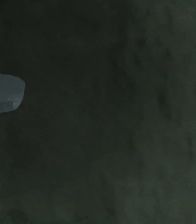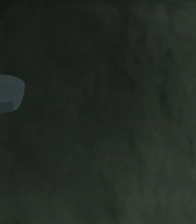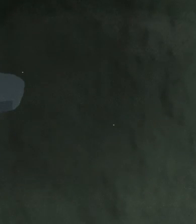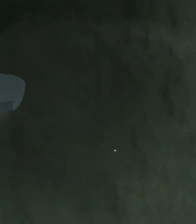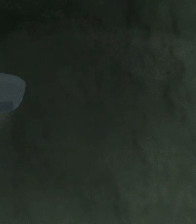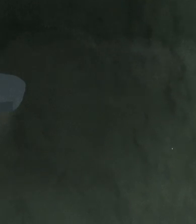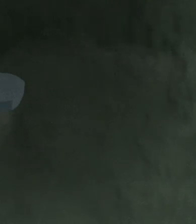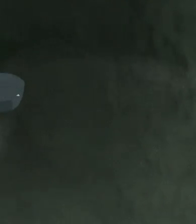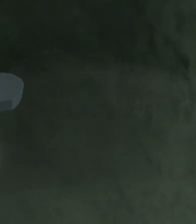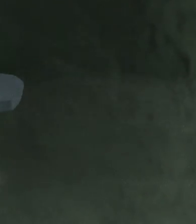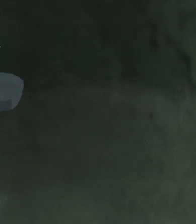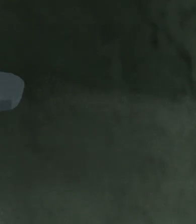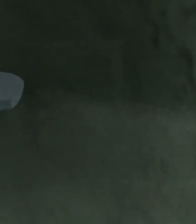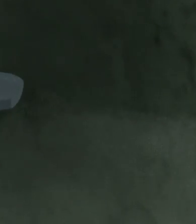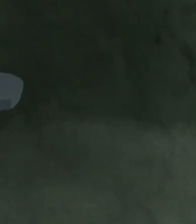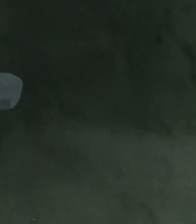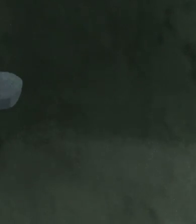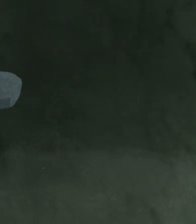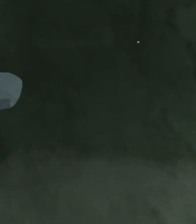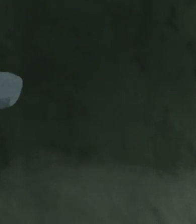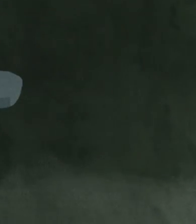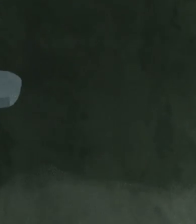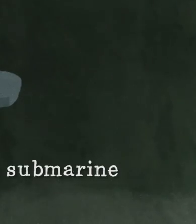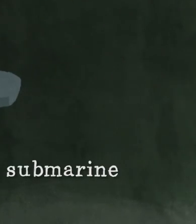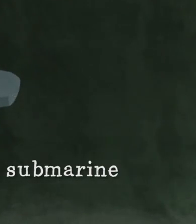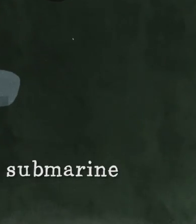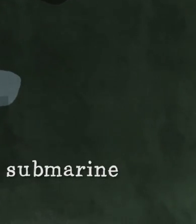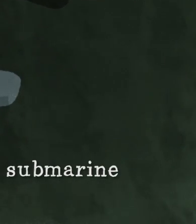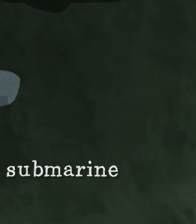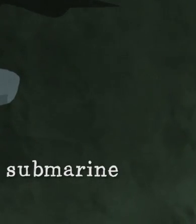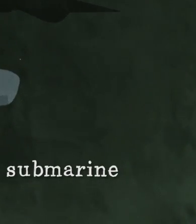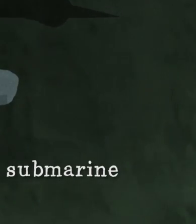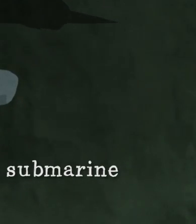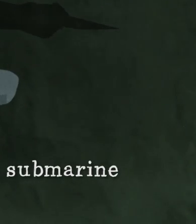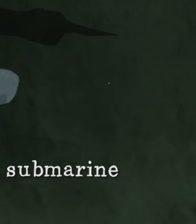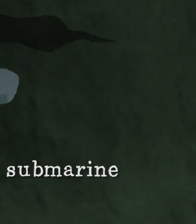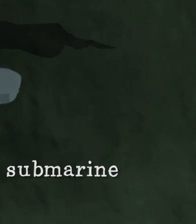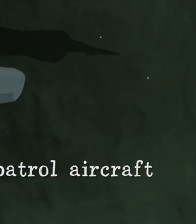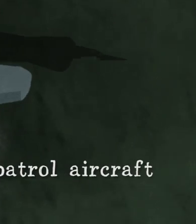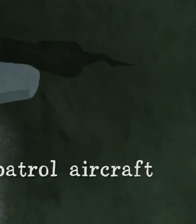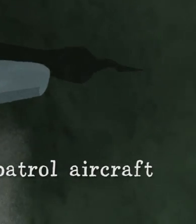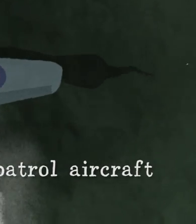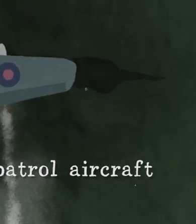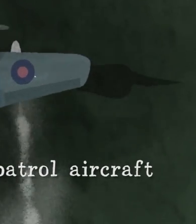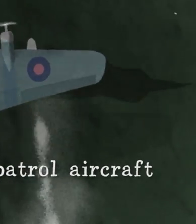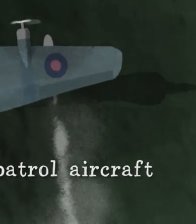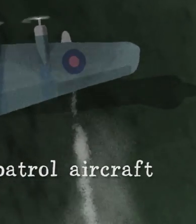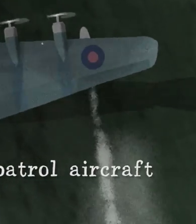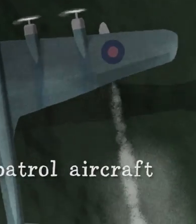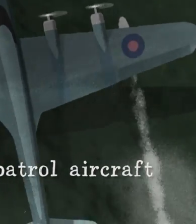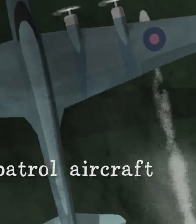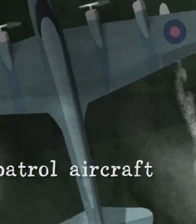Dawn, 30th of October, 1942. A periscope and the outline of a submarine are spotted by a Royal